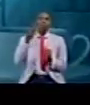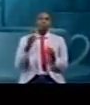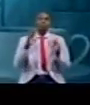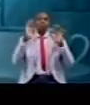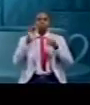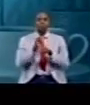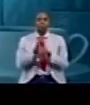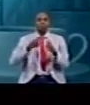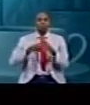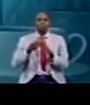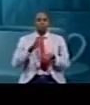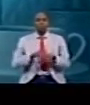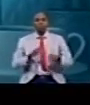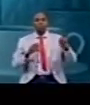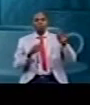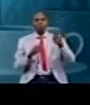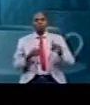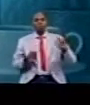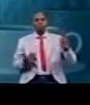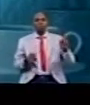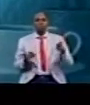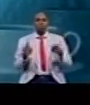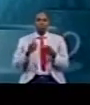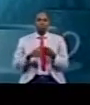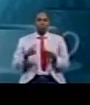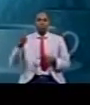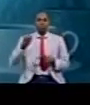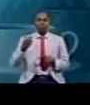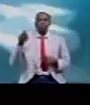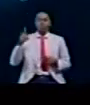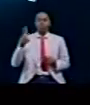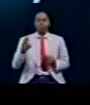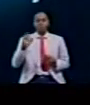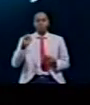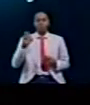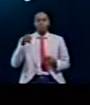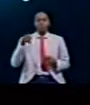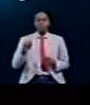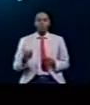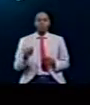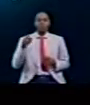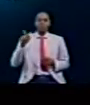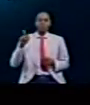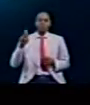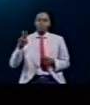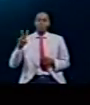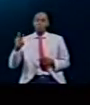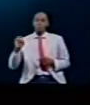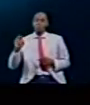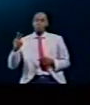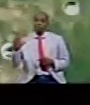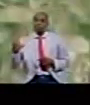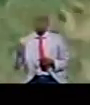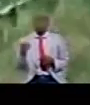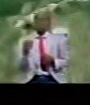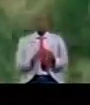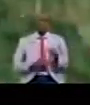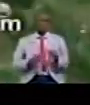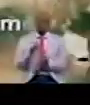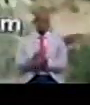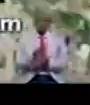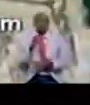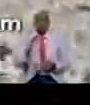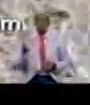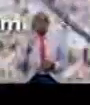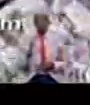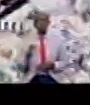of Jesus Christ. Shall we pray? Father in heaven, we pray, O Lord, that you help us